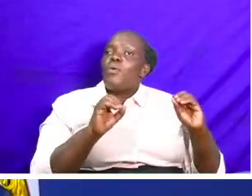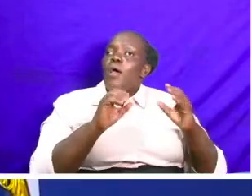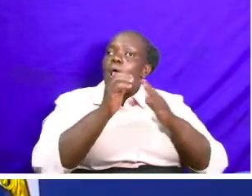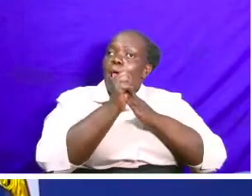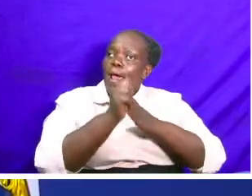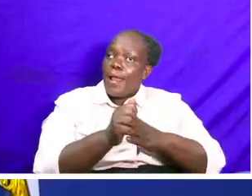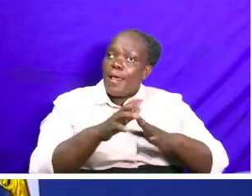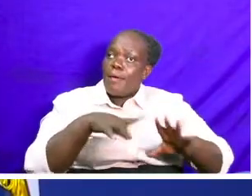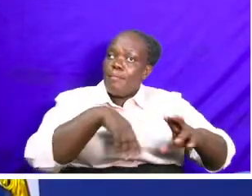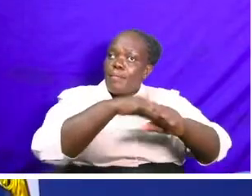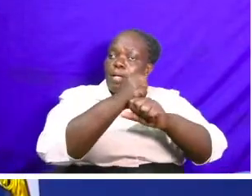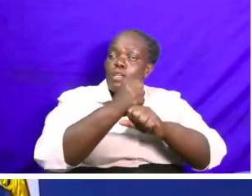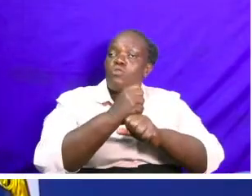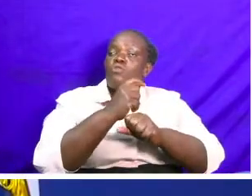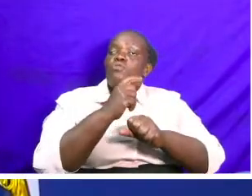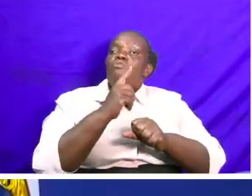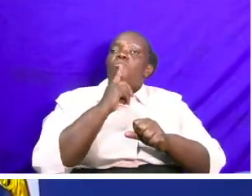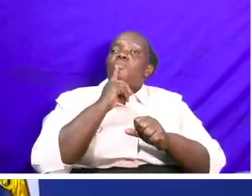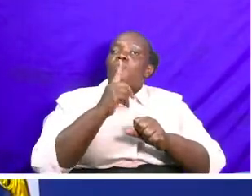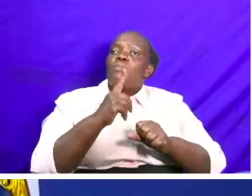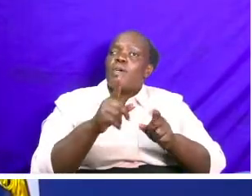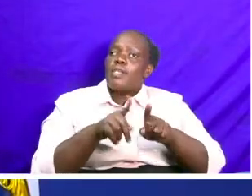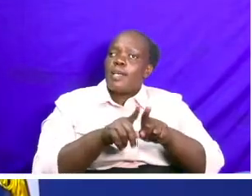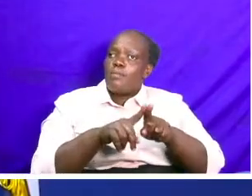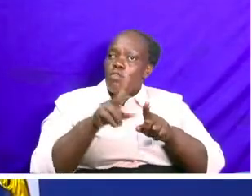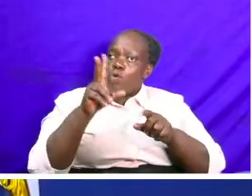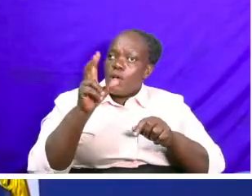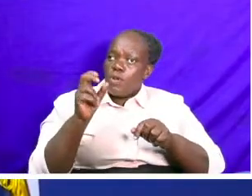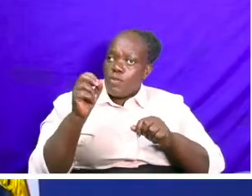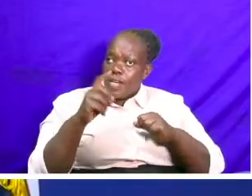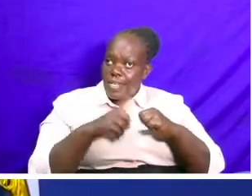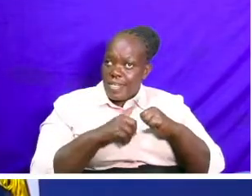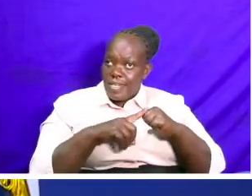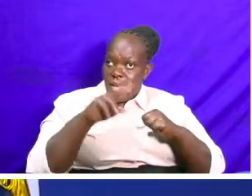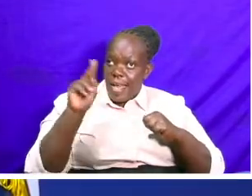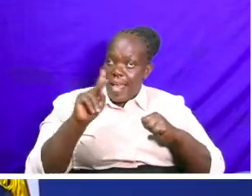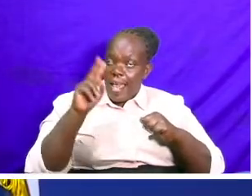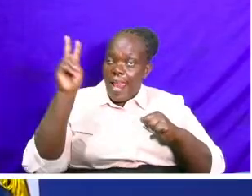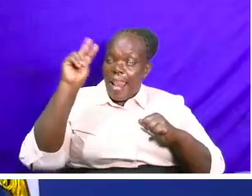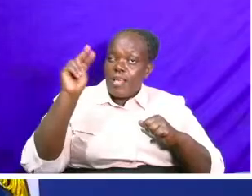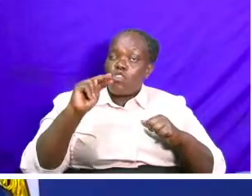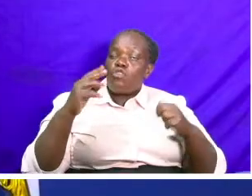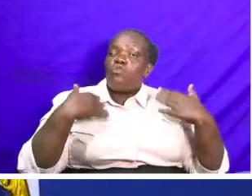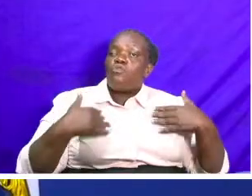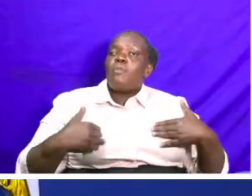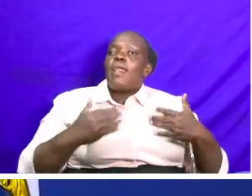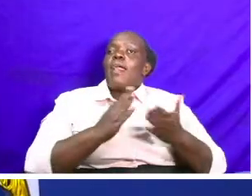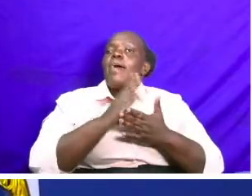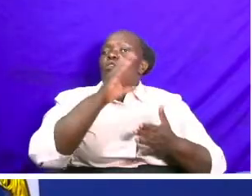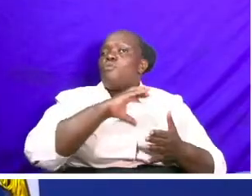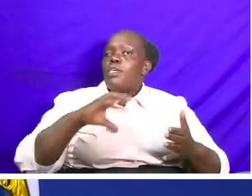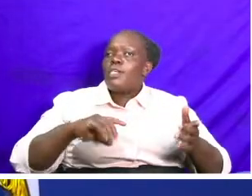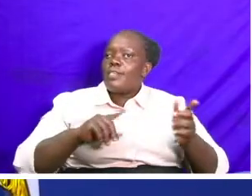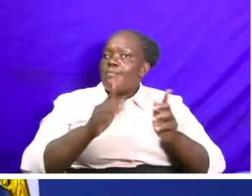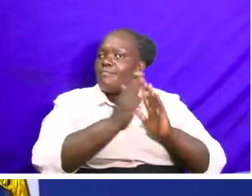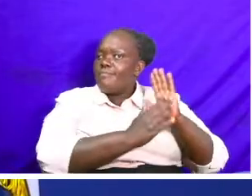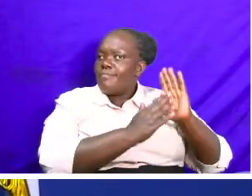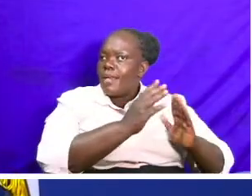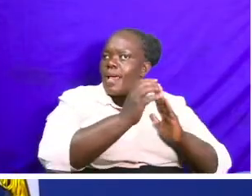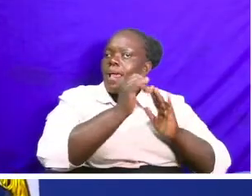Guided by the Presidential Proclamation number 1 of 2026 and the Kenya National Commission on Human Rights Reparation